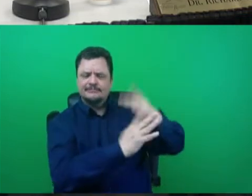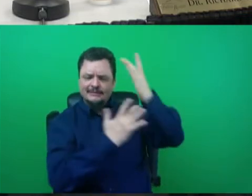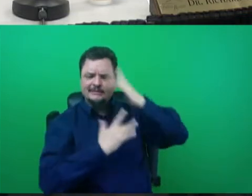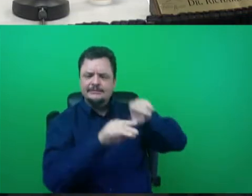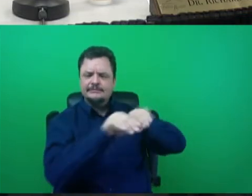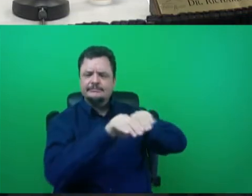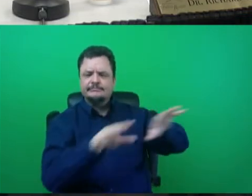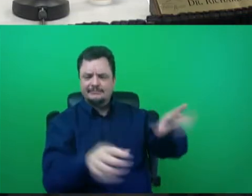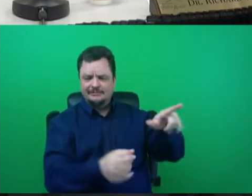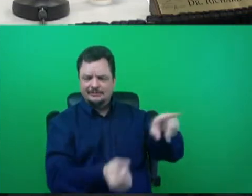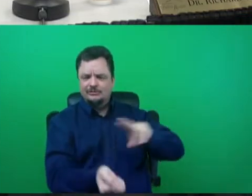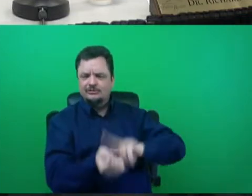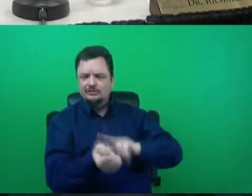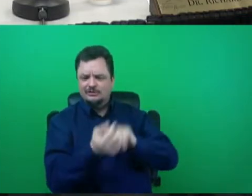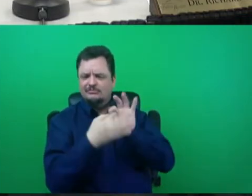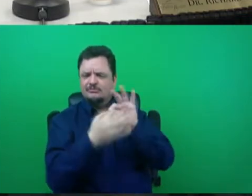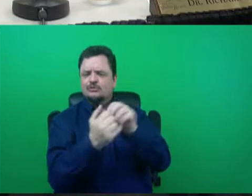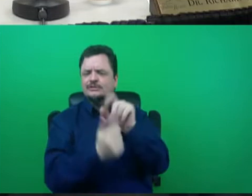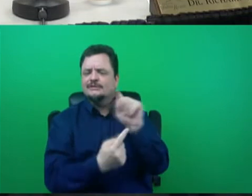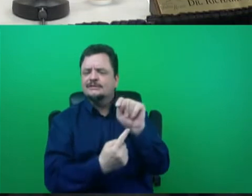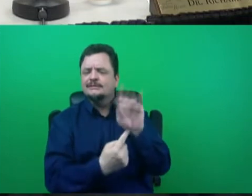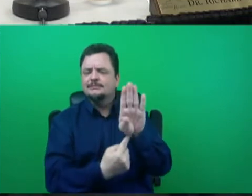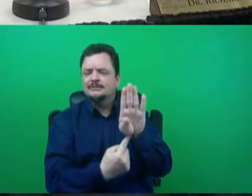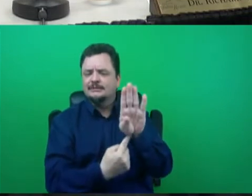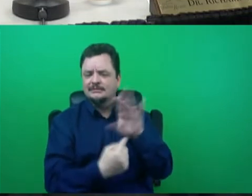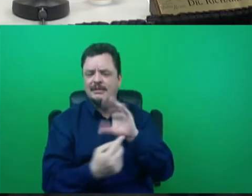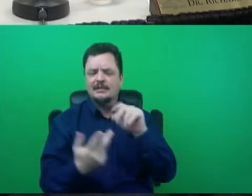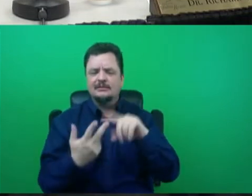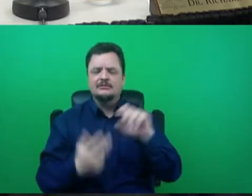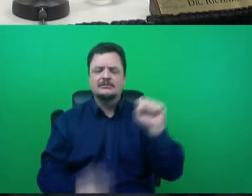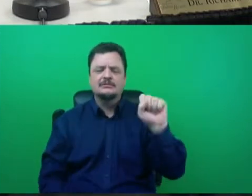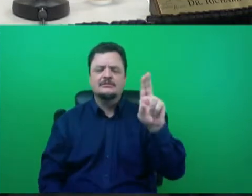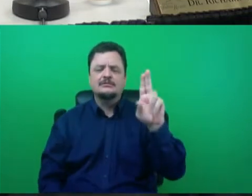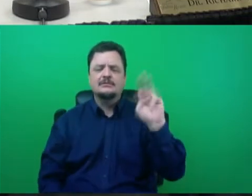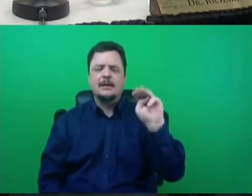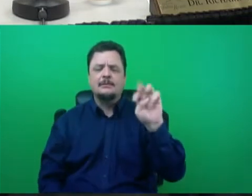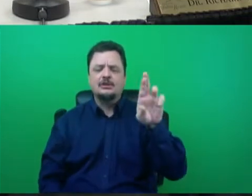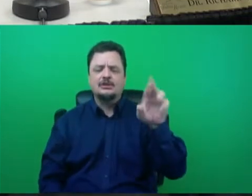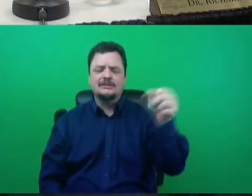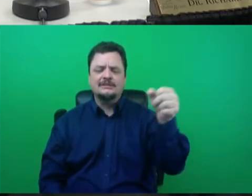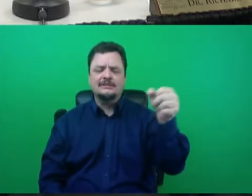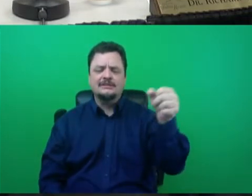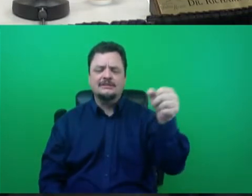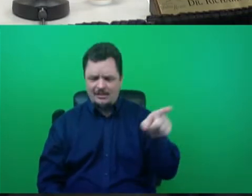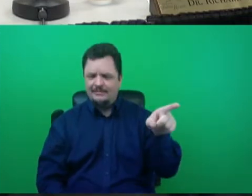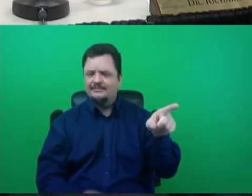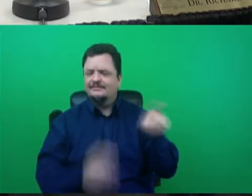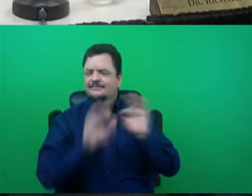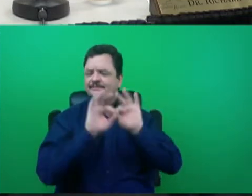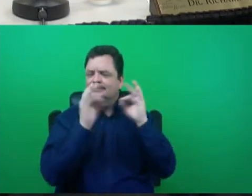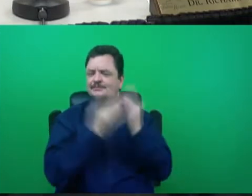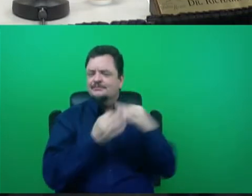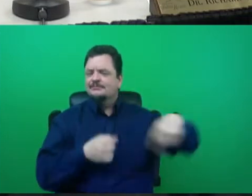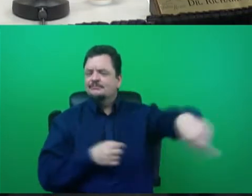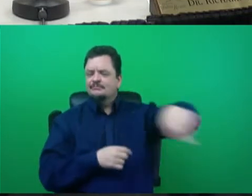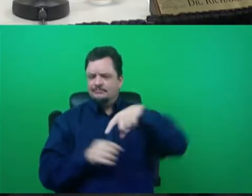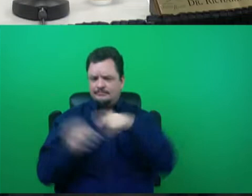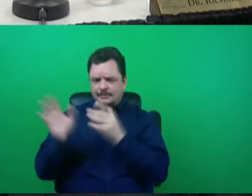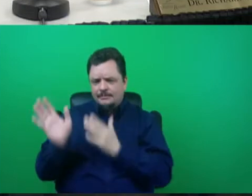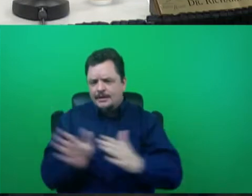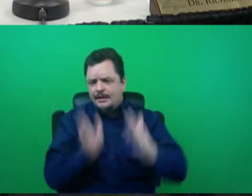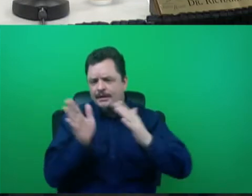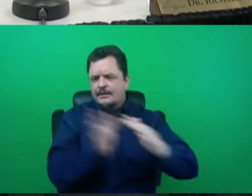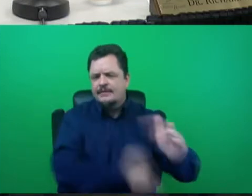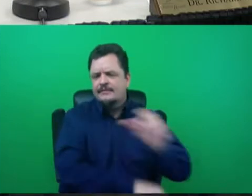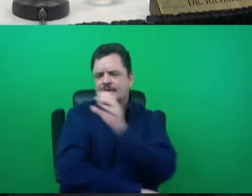and Summer South, program manager with our family planning clinic. And I would also